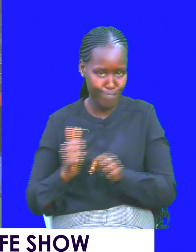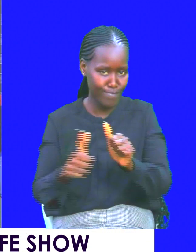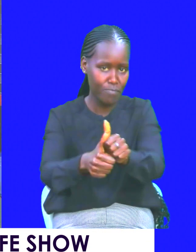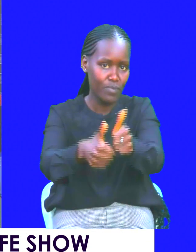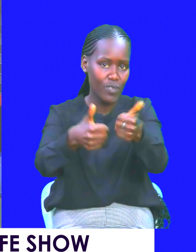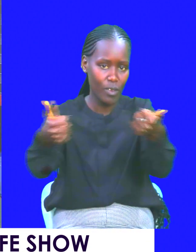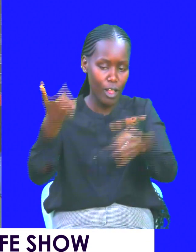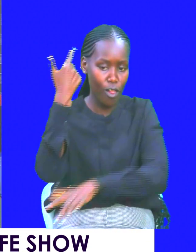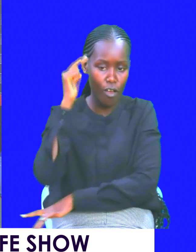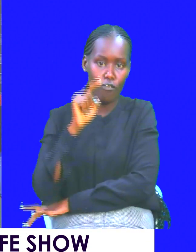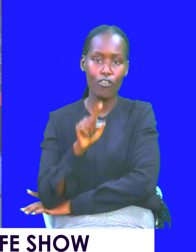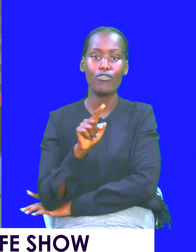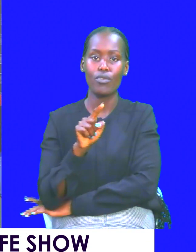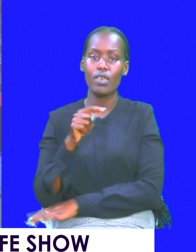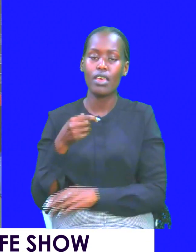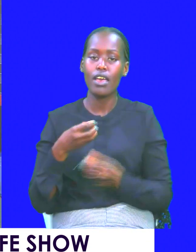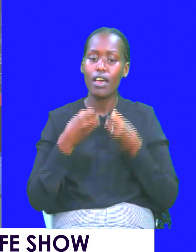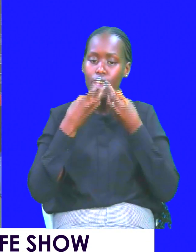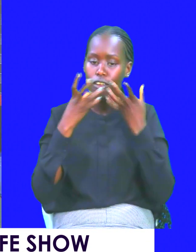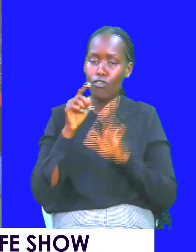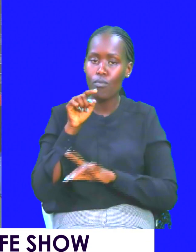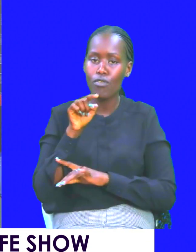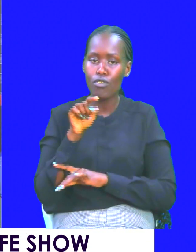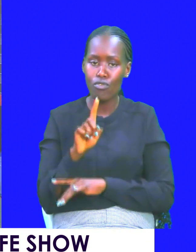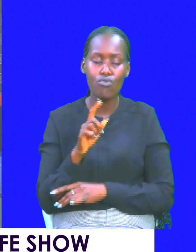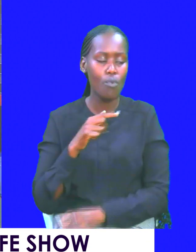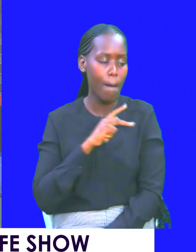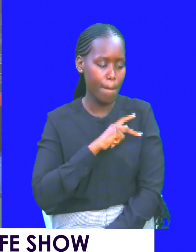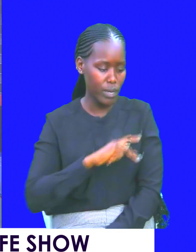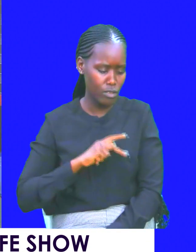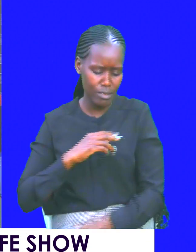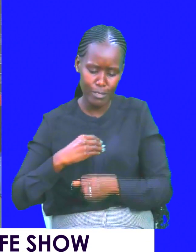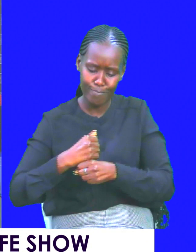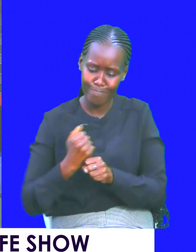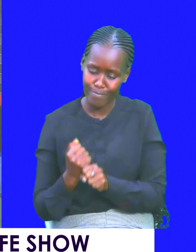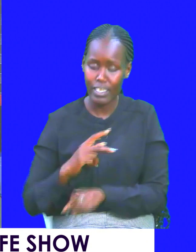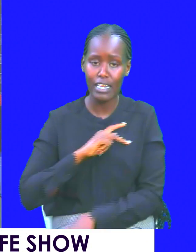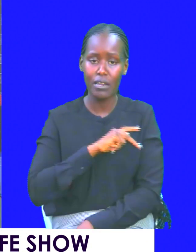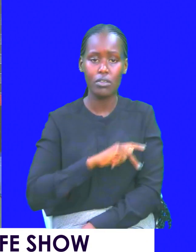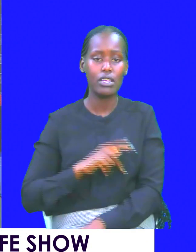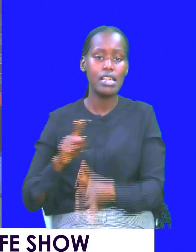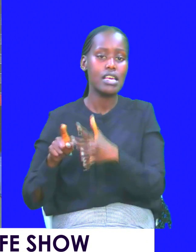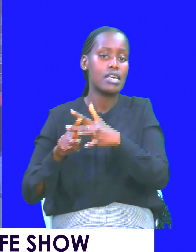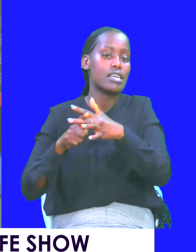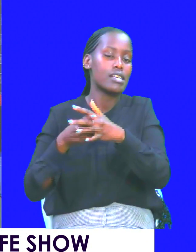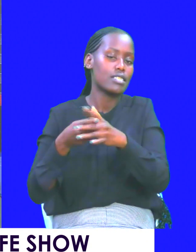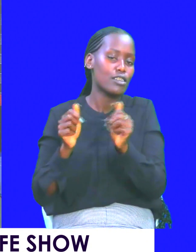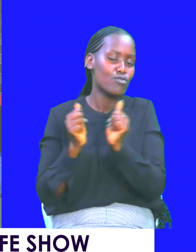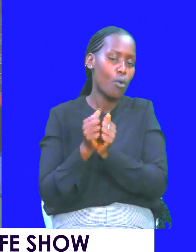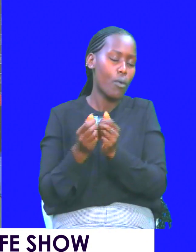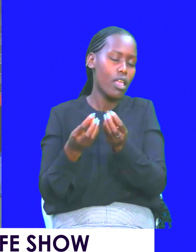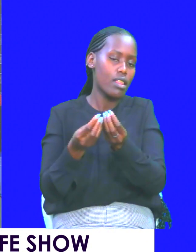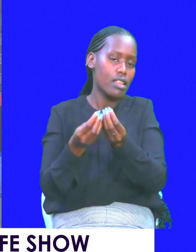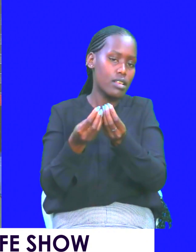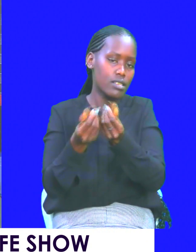you in forming your identity. Create a personality. It starts with a simple